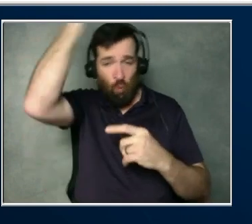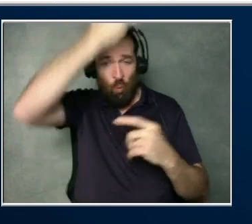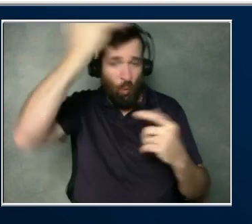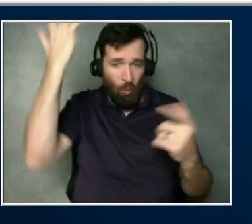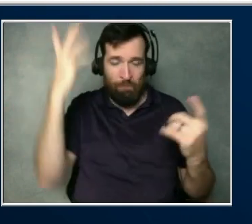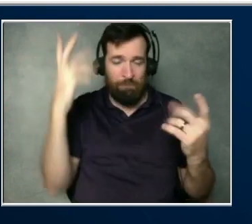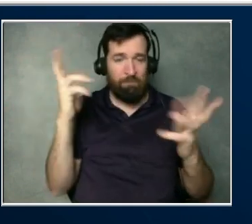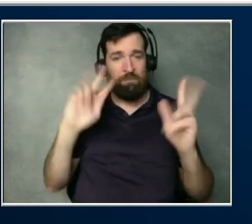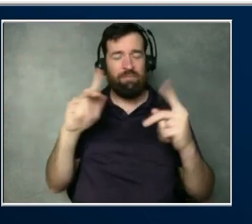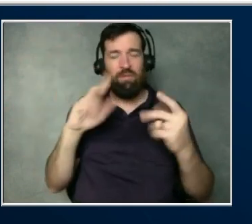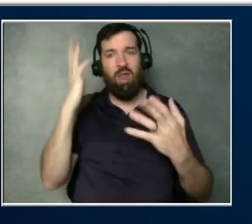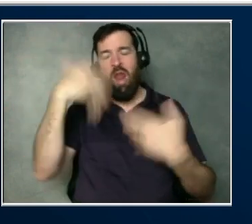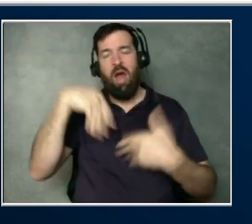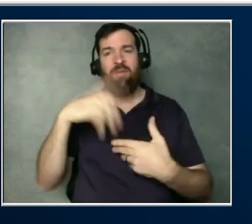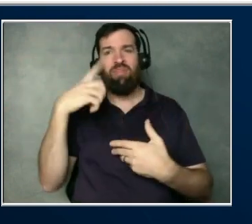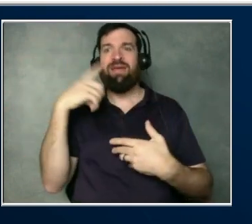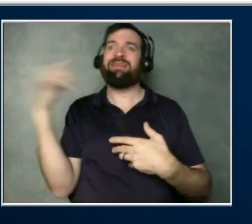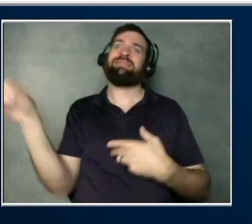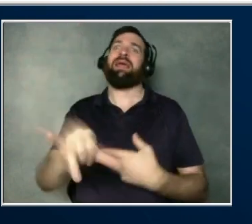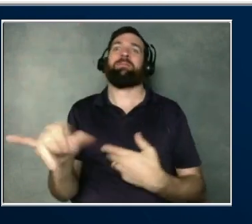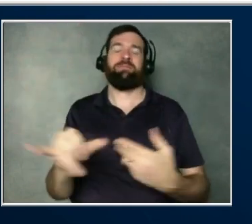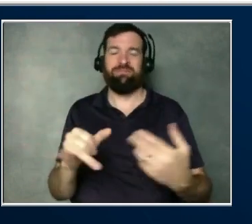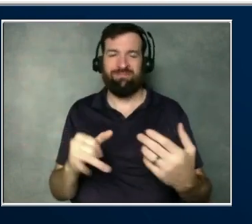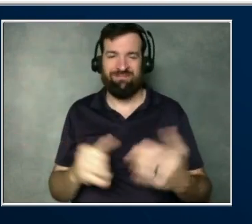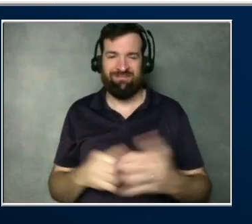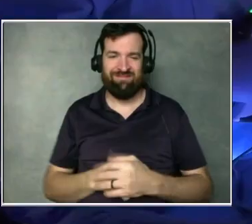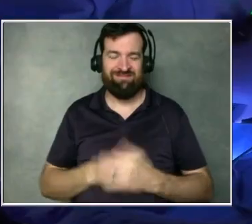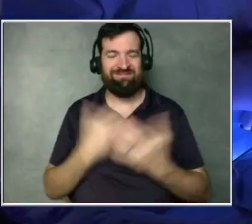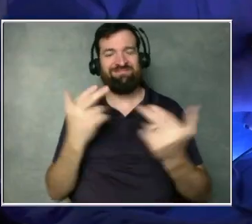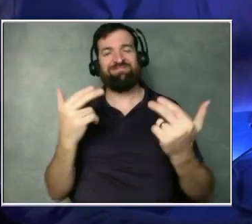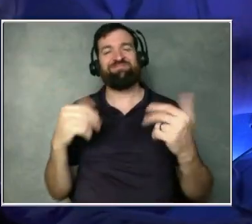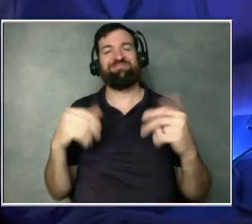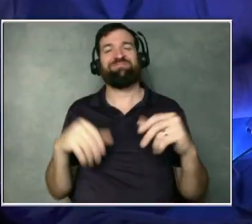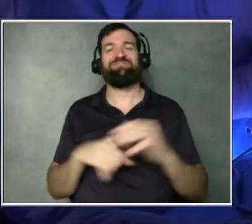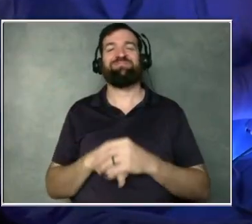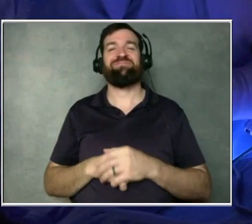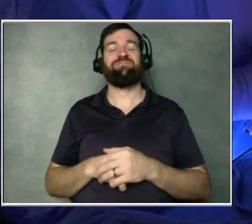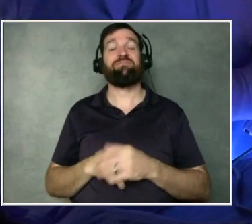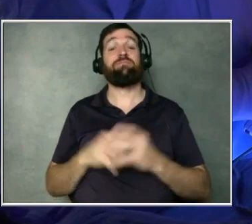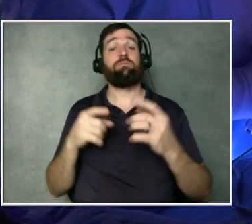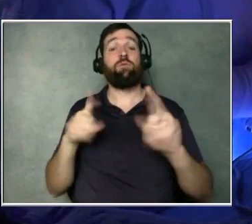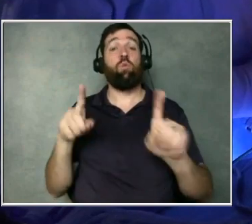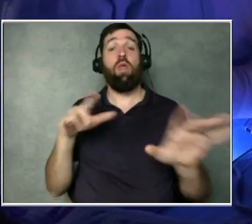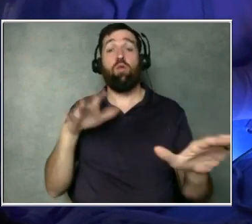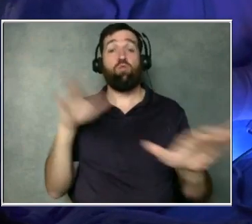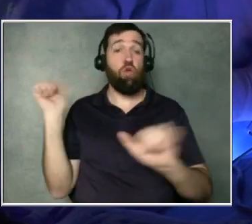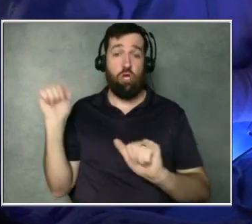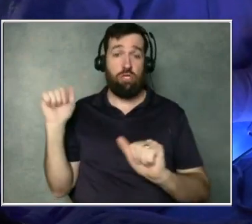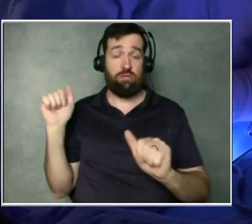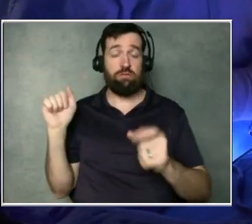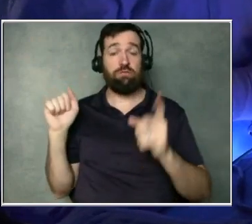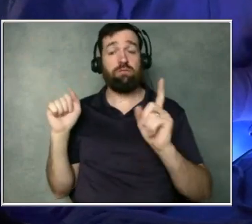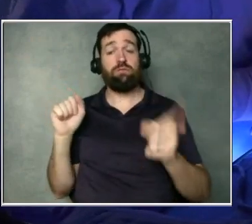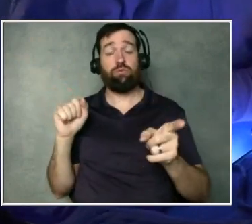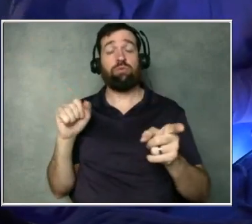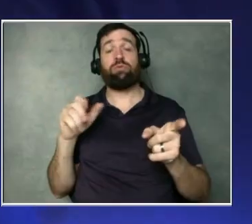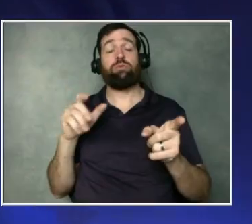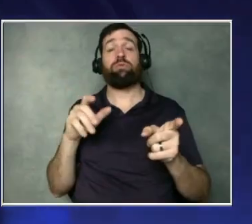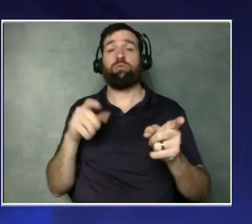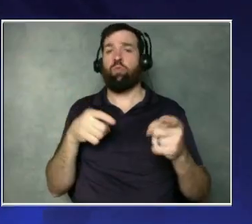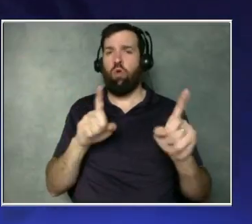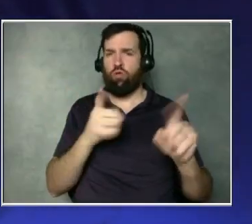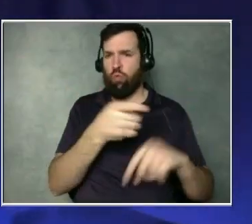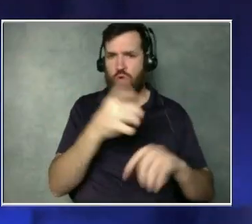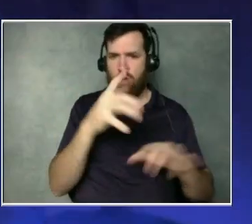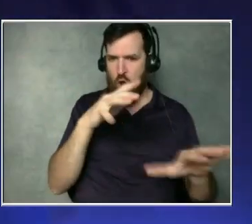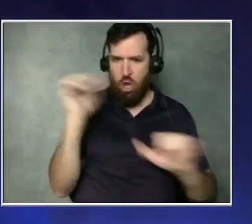can tell the difference if they have glasses. All right, I'm told that while I was gone, while you were gone, there were some